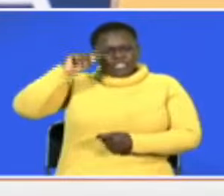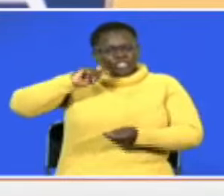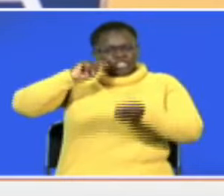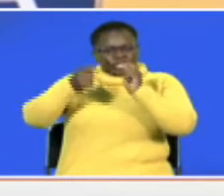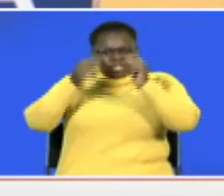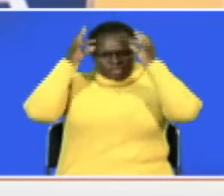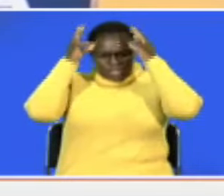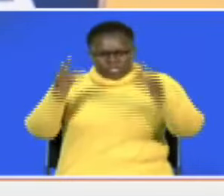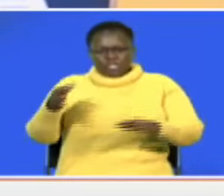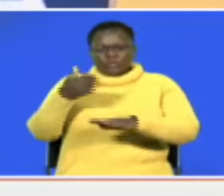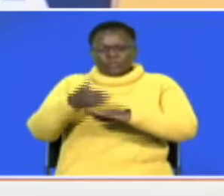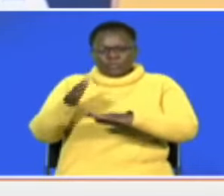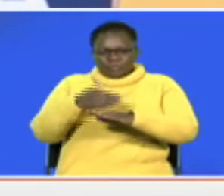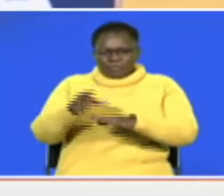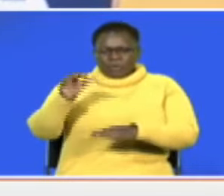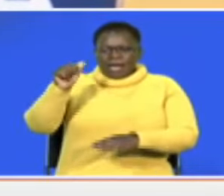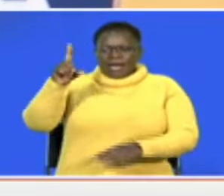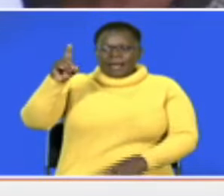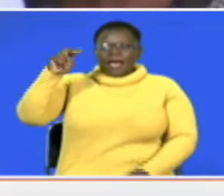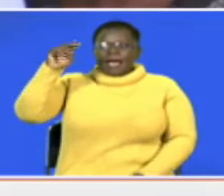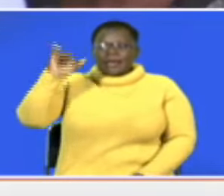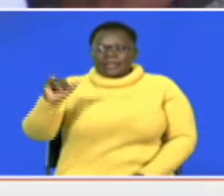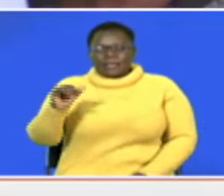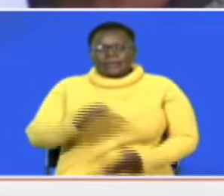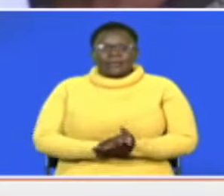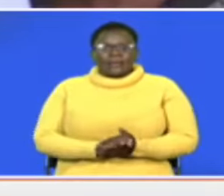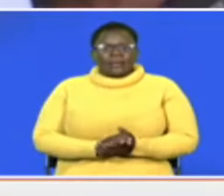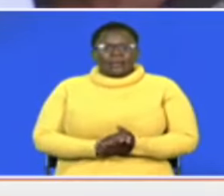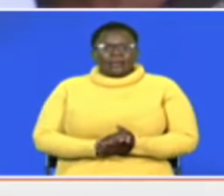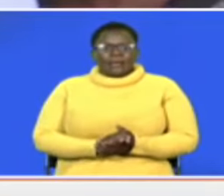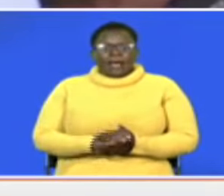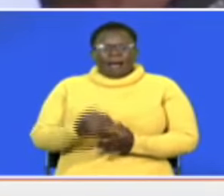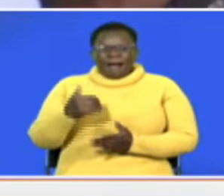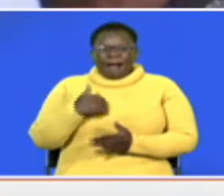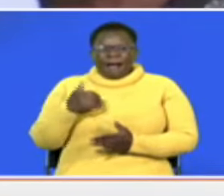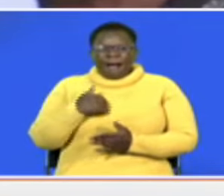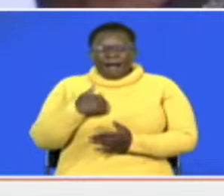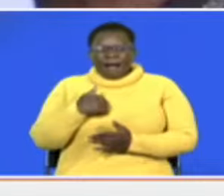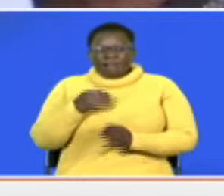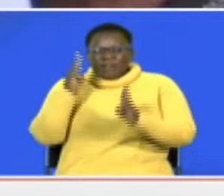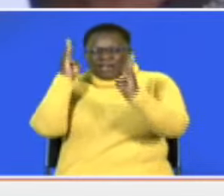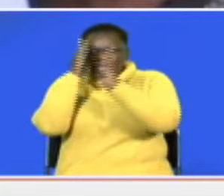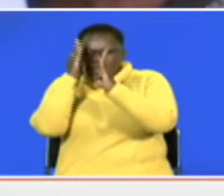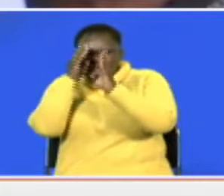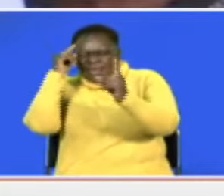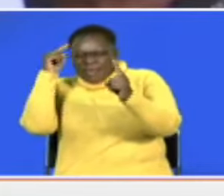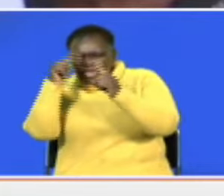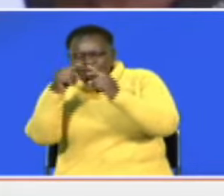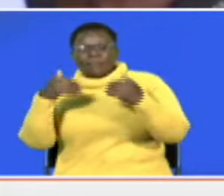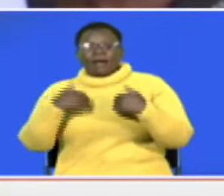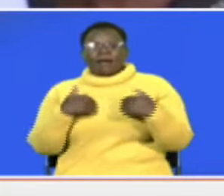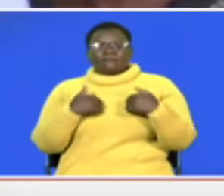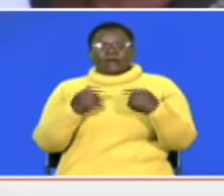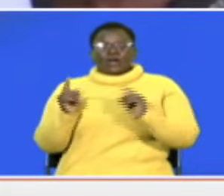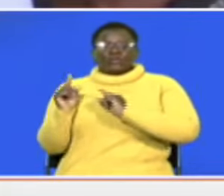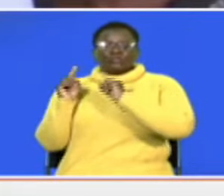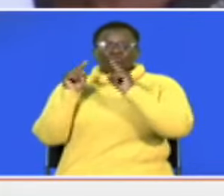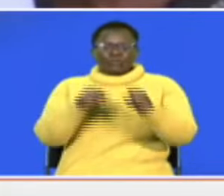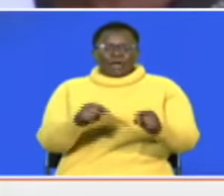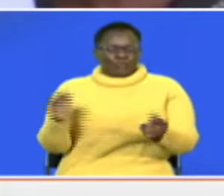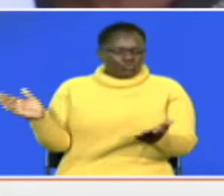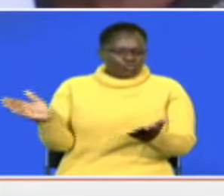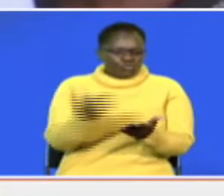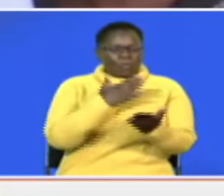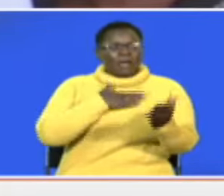decision to lease the airports to Adani Holdings. Someone has a fishy motive to come and finish